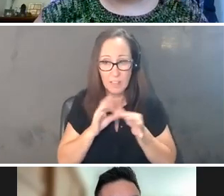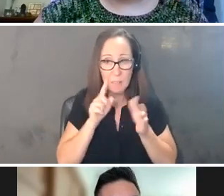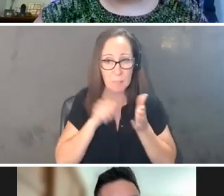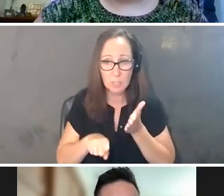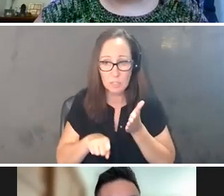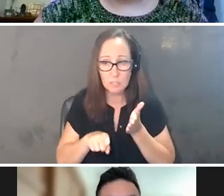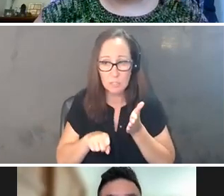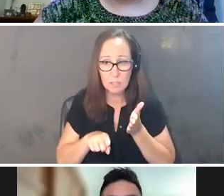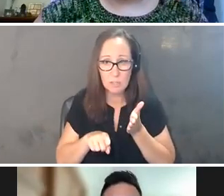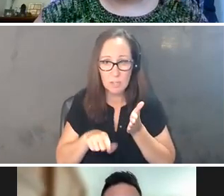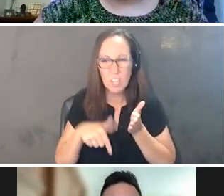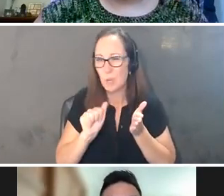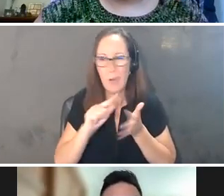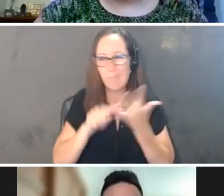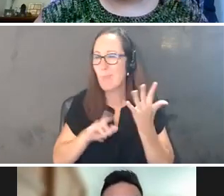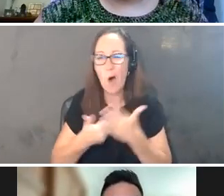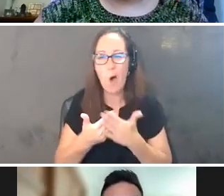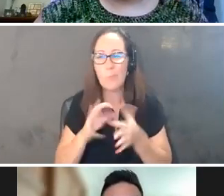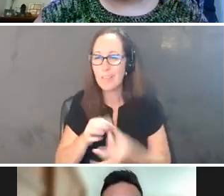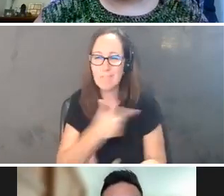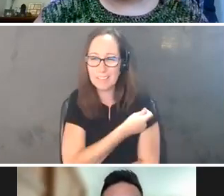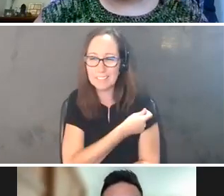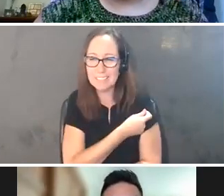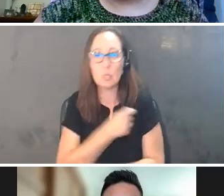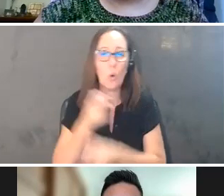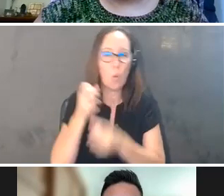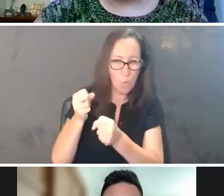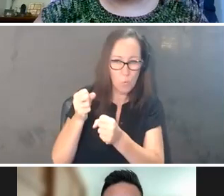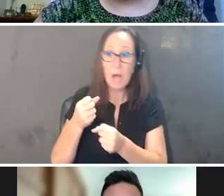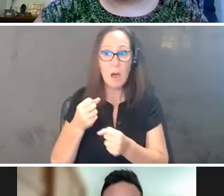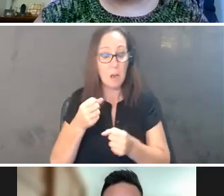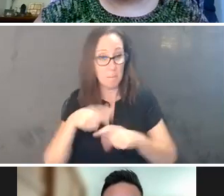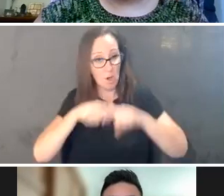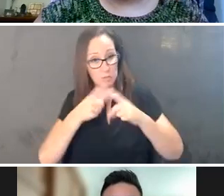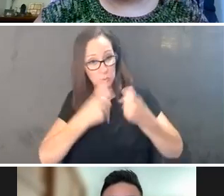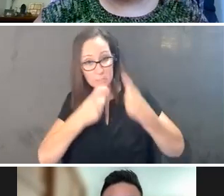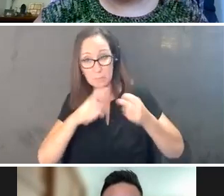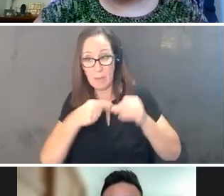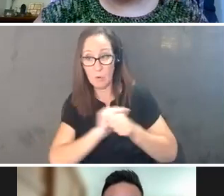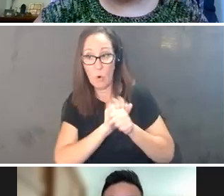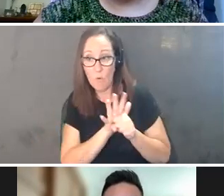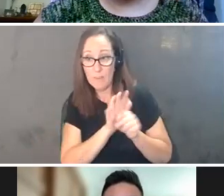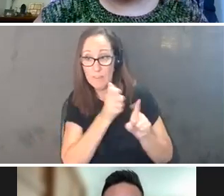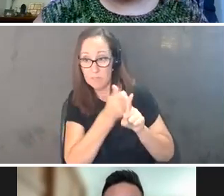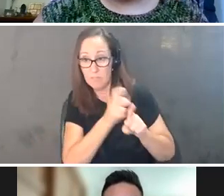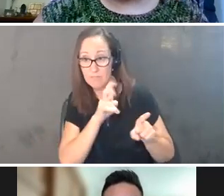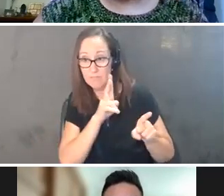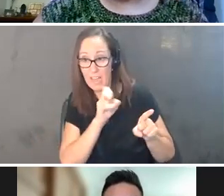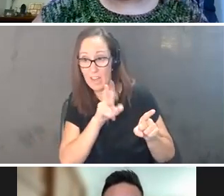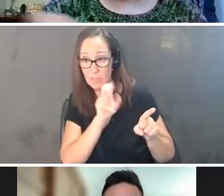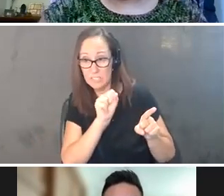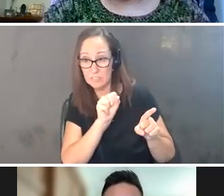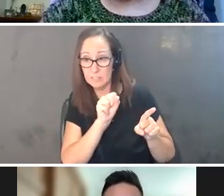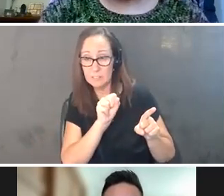Okay, so all these are about vaccines. So maybe I'll pause there if any questions about COVID, the virus itself, before we move on to vaccines. And I promise you I'll get to all those